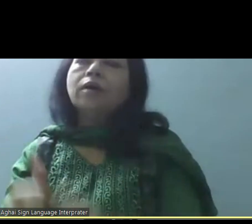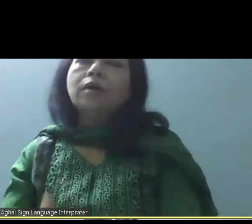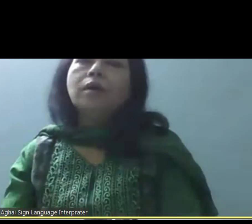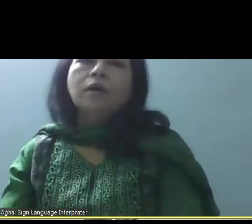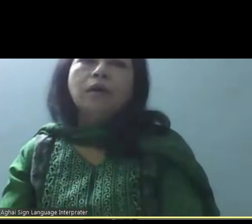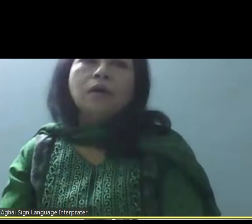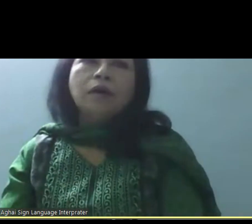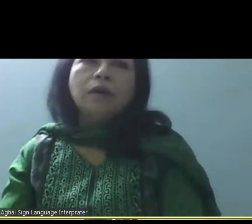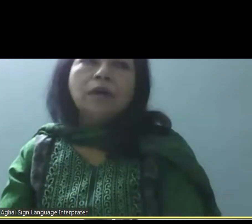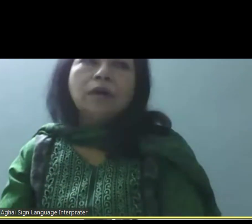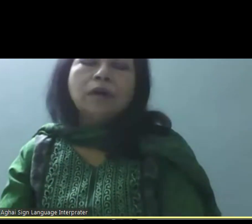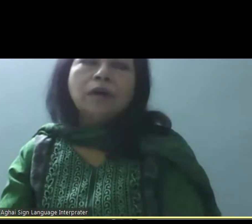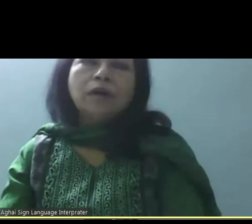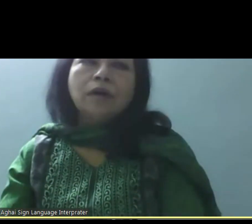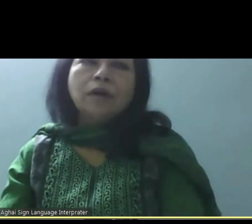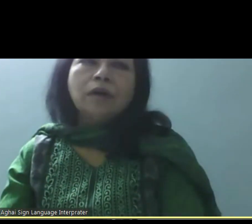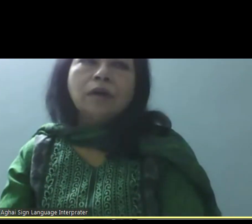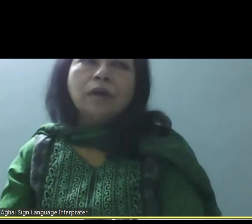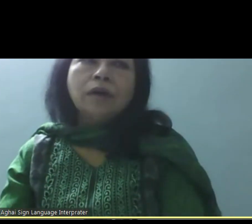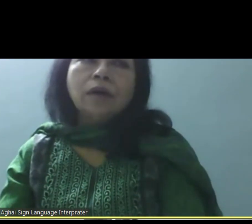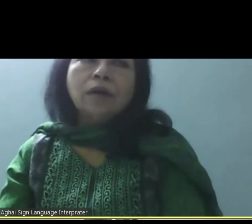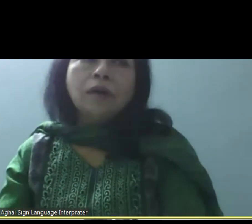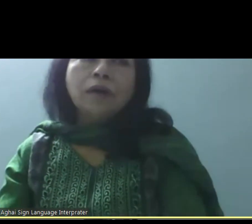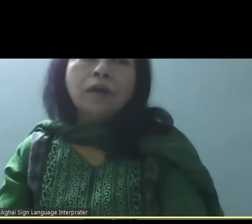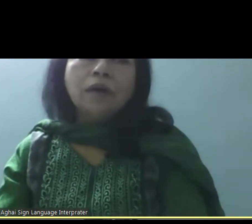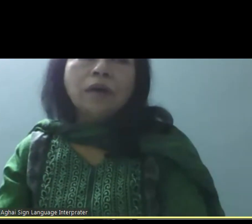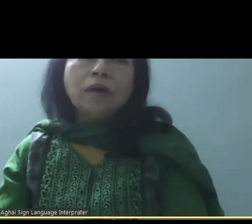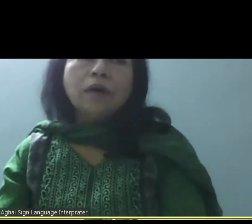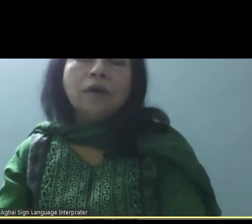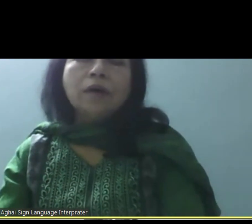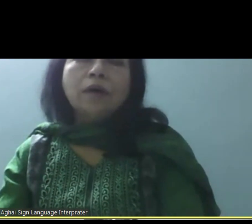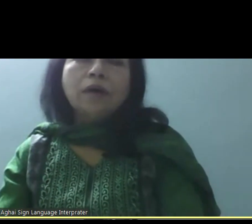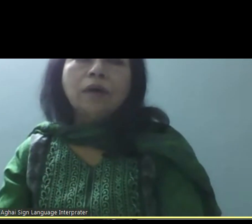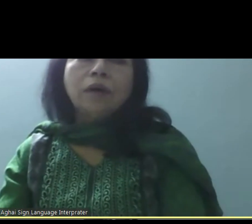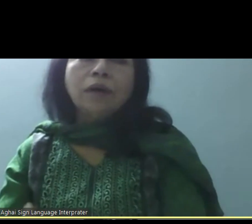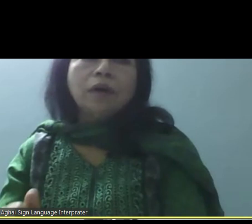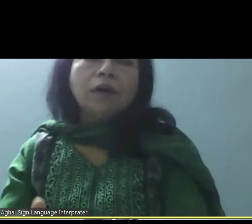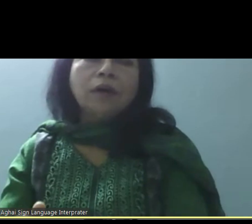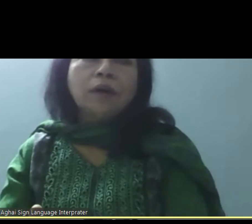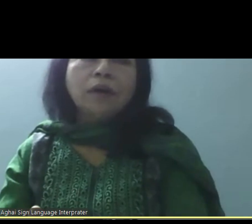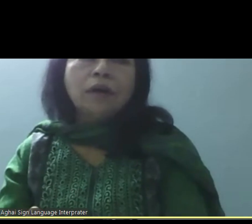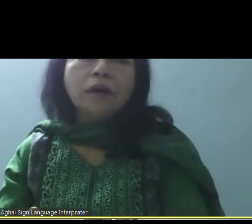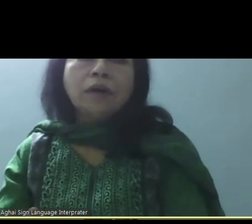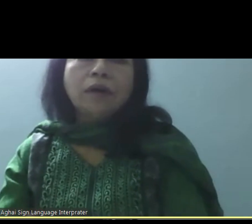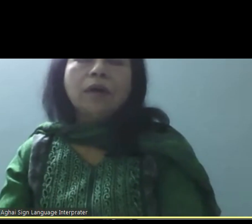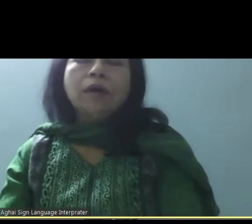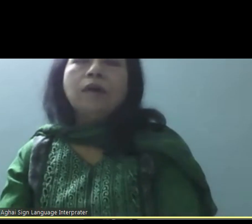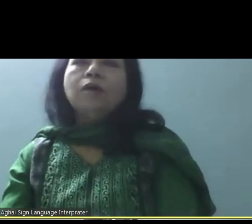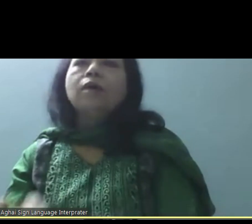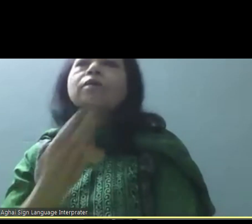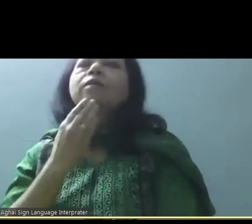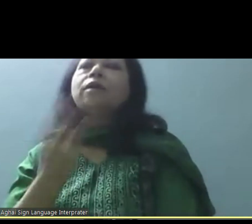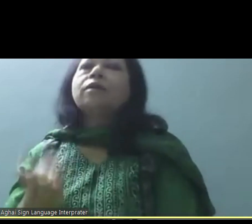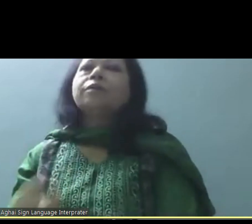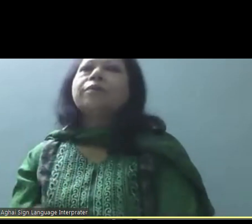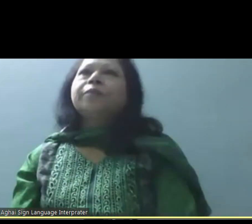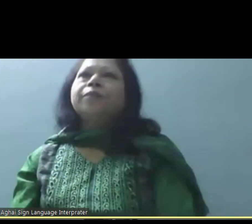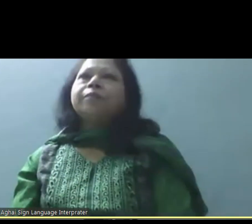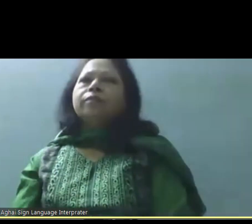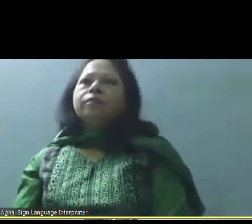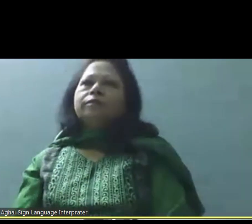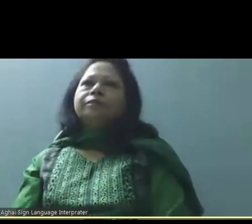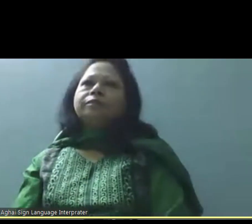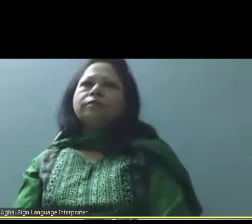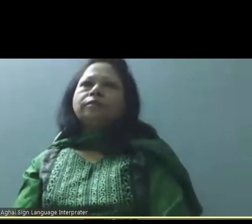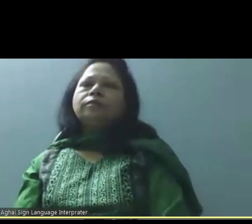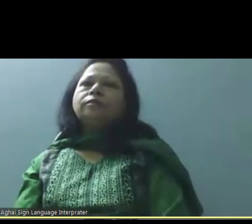be read by the NVDA or by JAWS. Thank you. Okay. Thank you very much, Lubna.